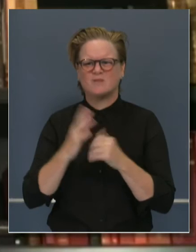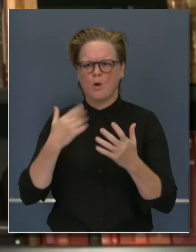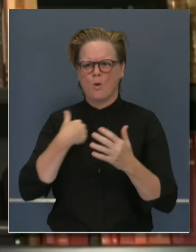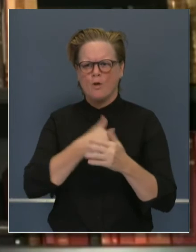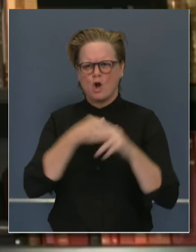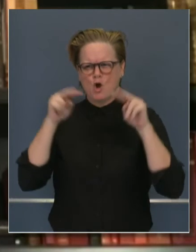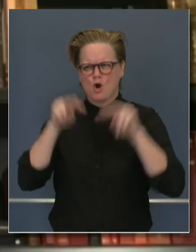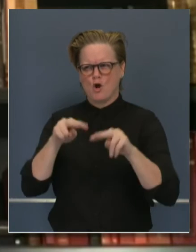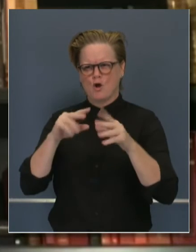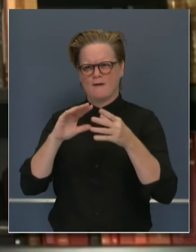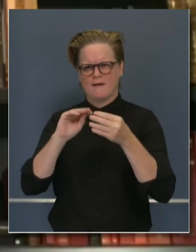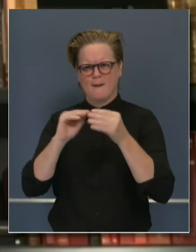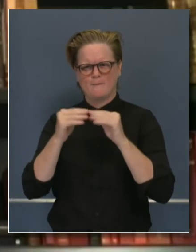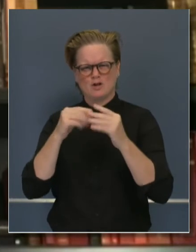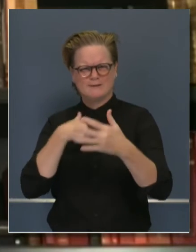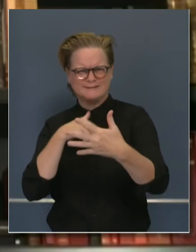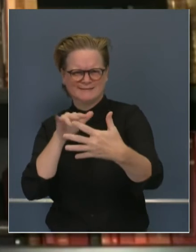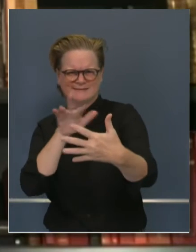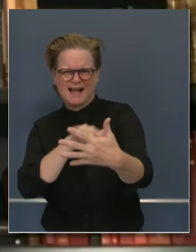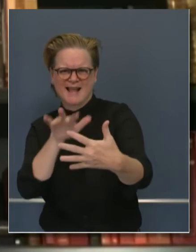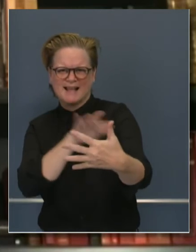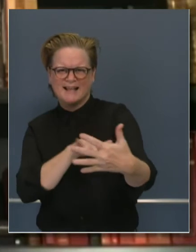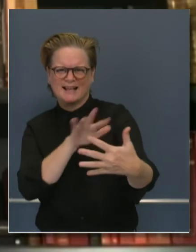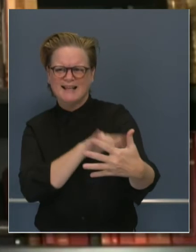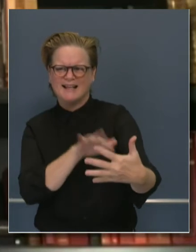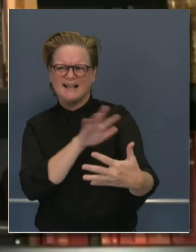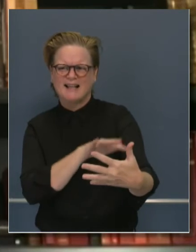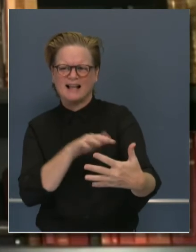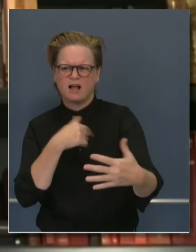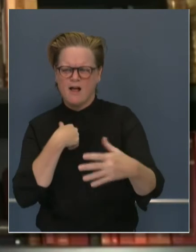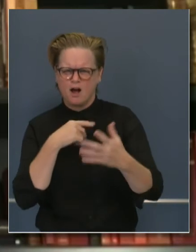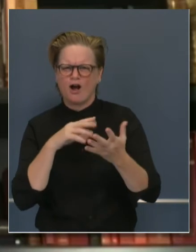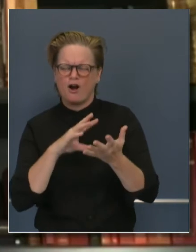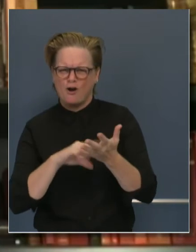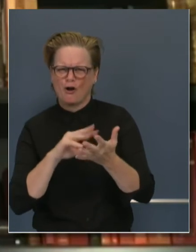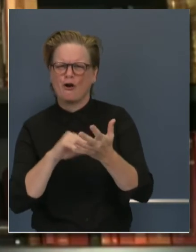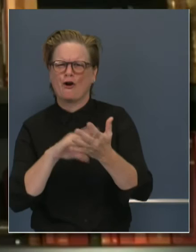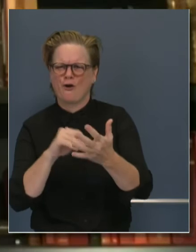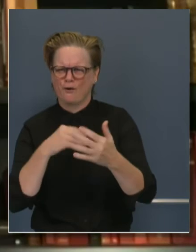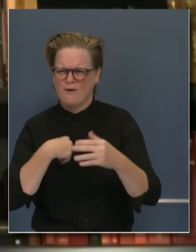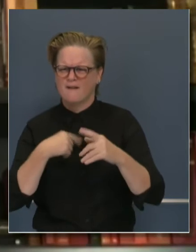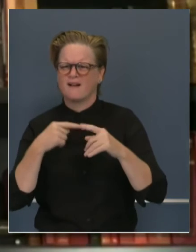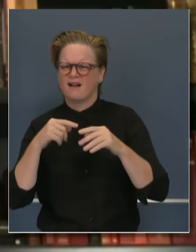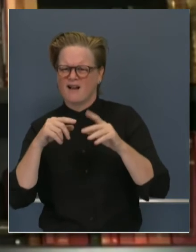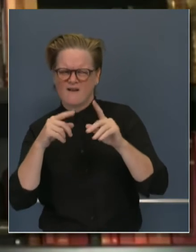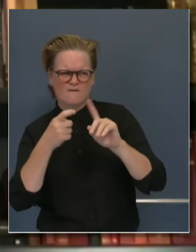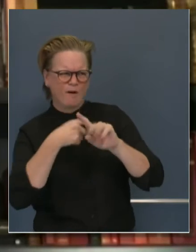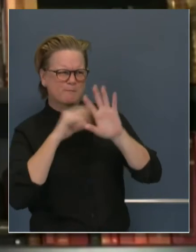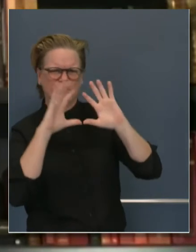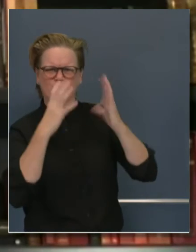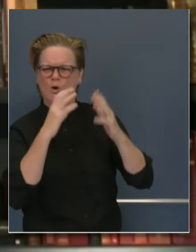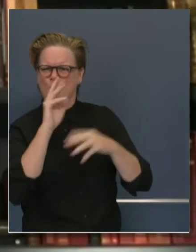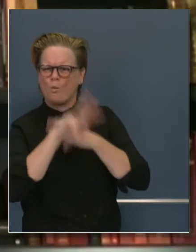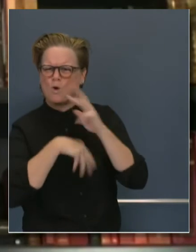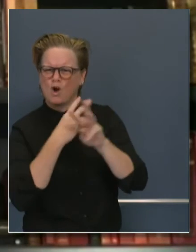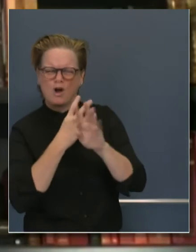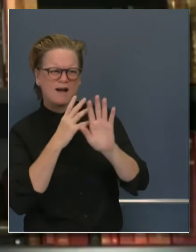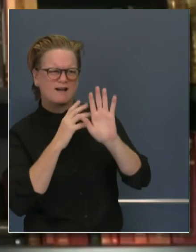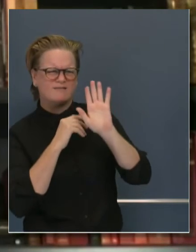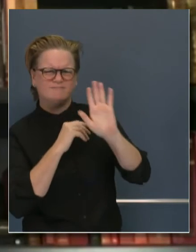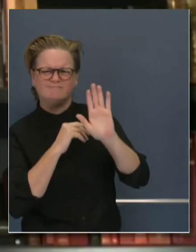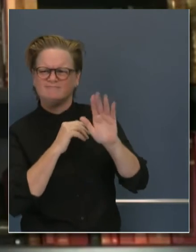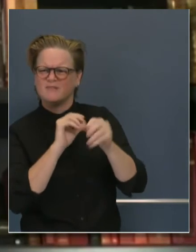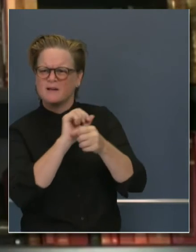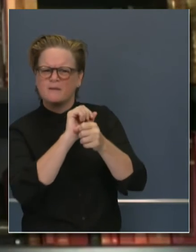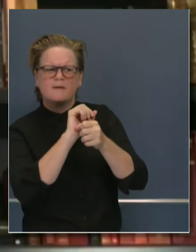looking at the studies, the efficacy of these efforts around the world. I think referred to 3 specific studies last